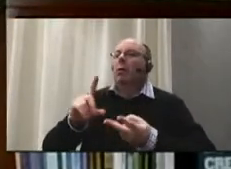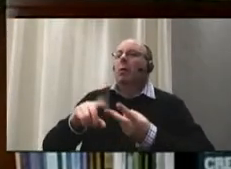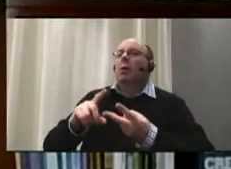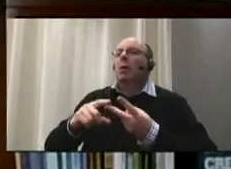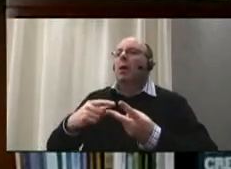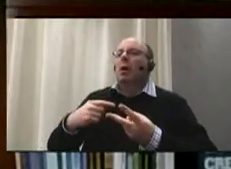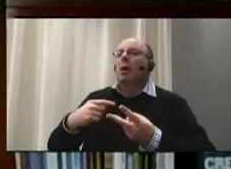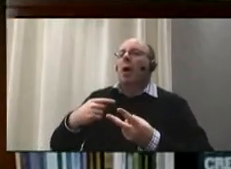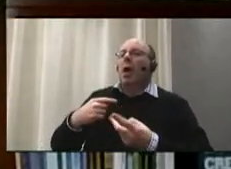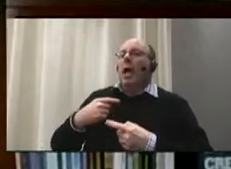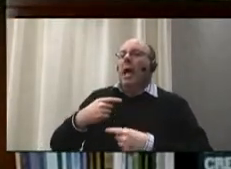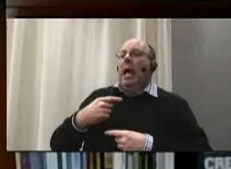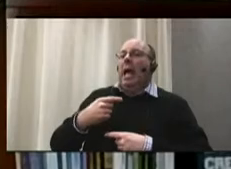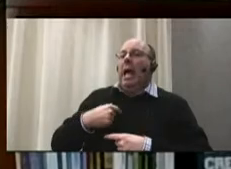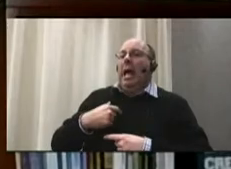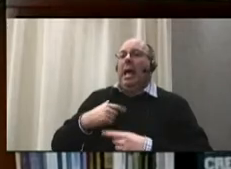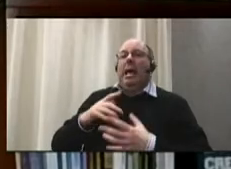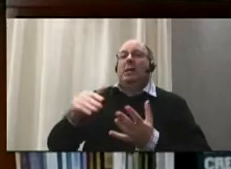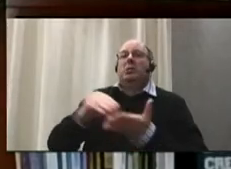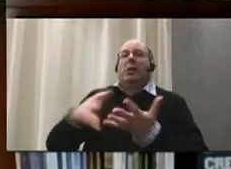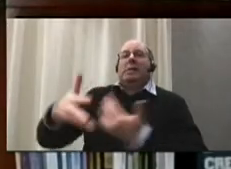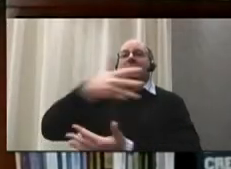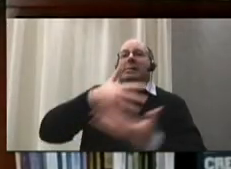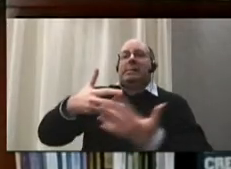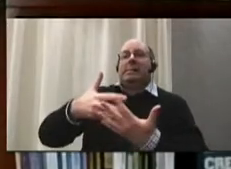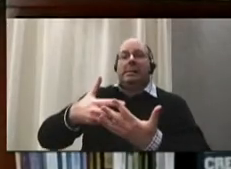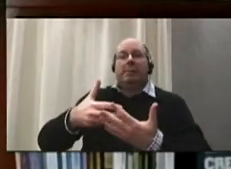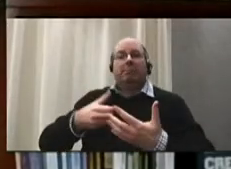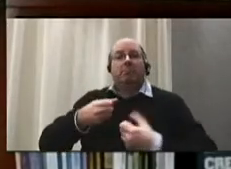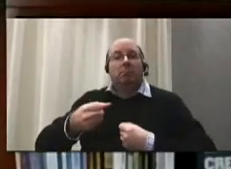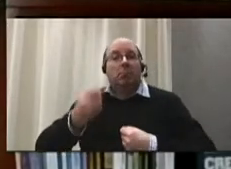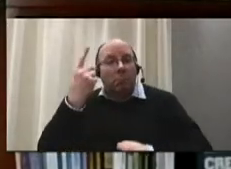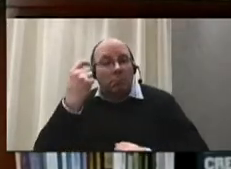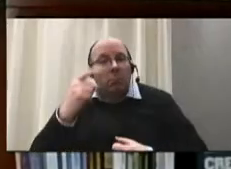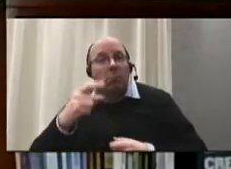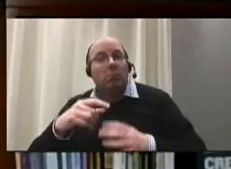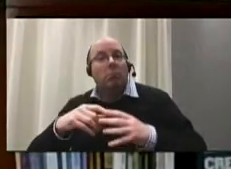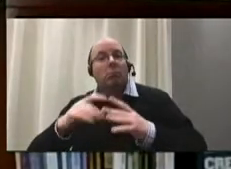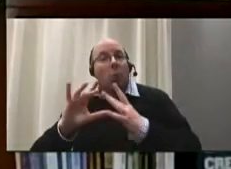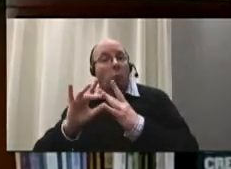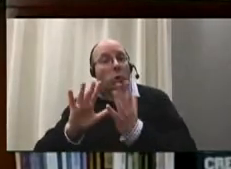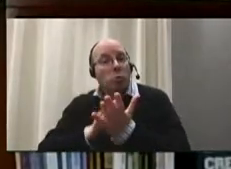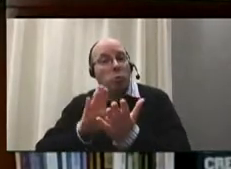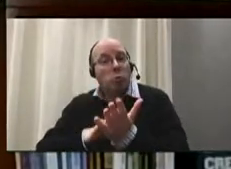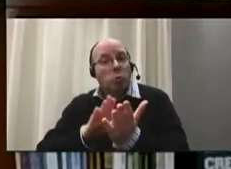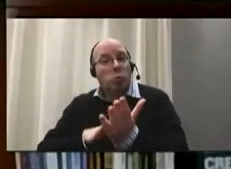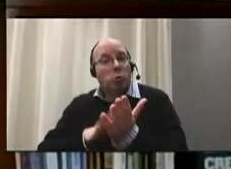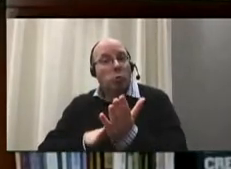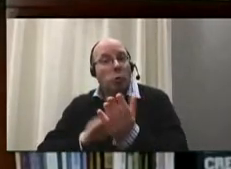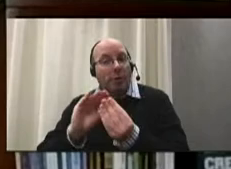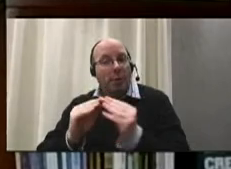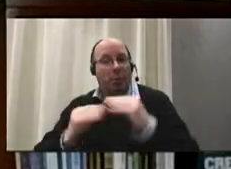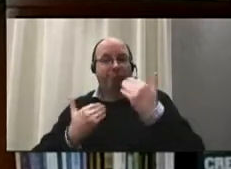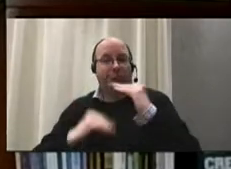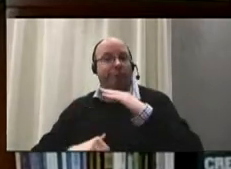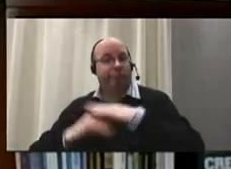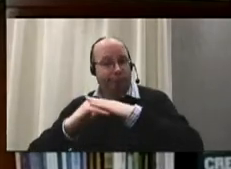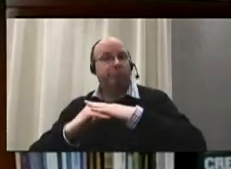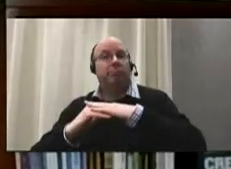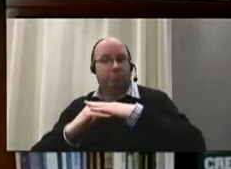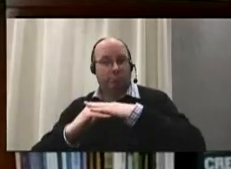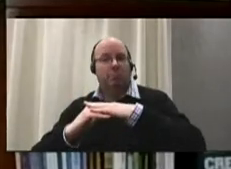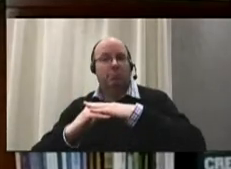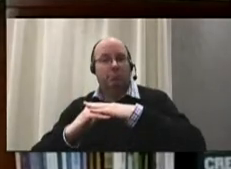academy. What we've also put in place is we've provided the flexibility if a family feels very concerned about them or their child